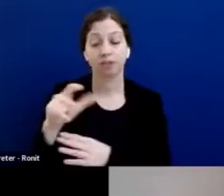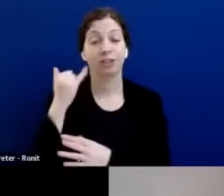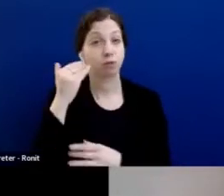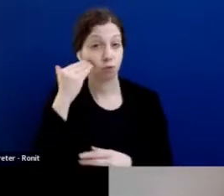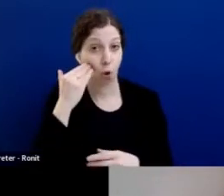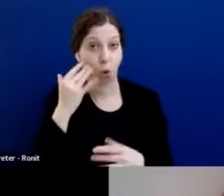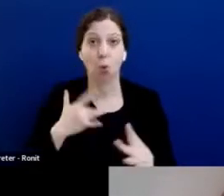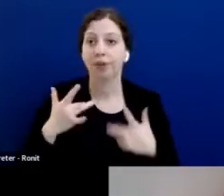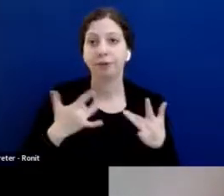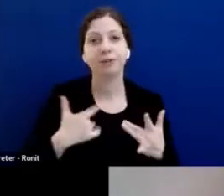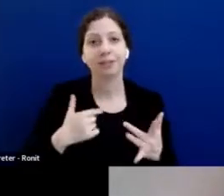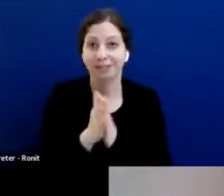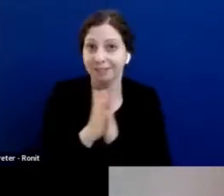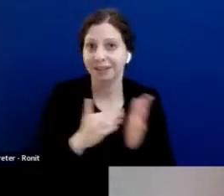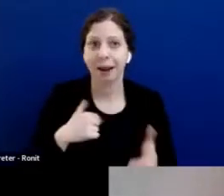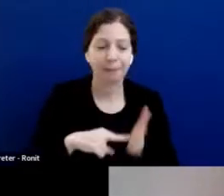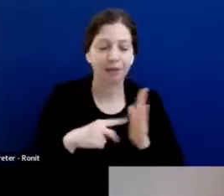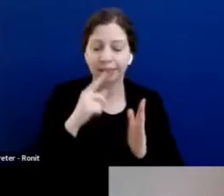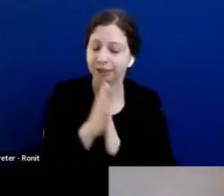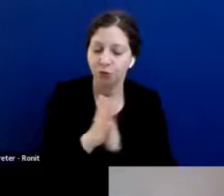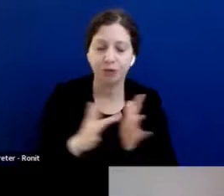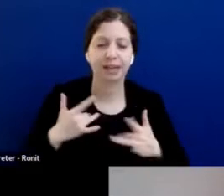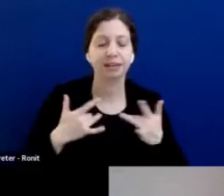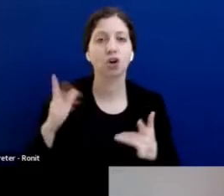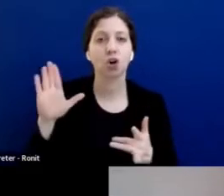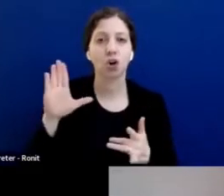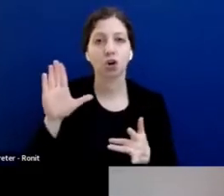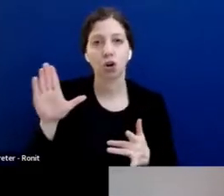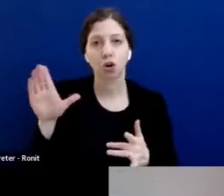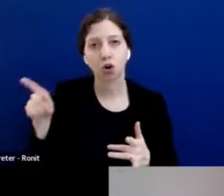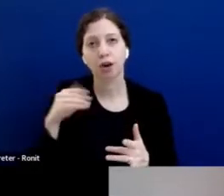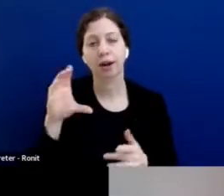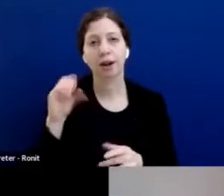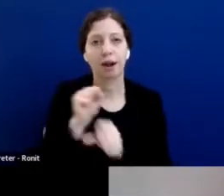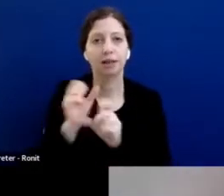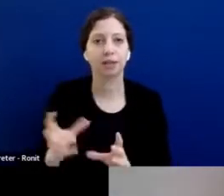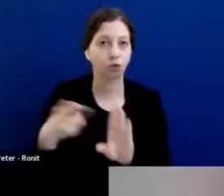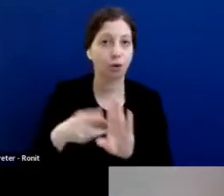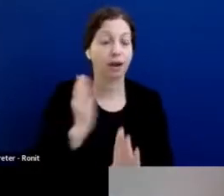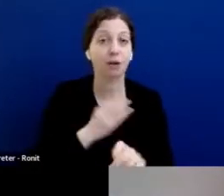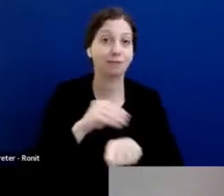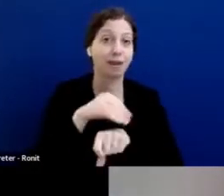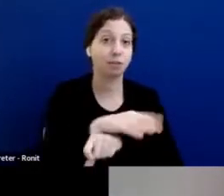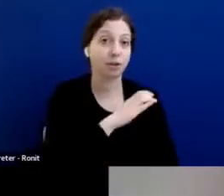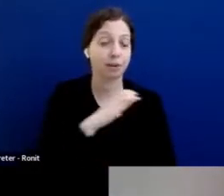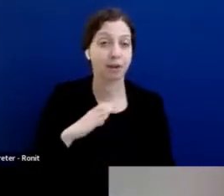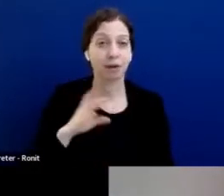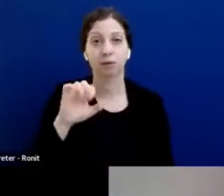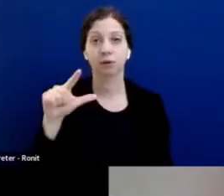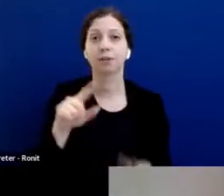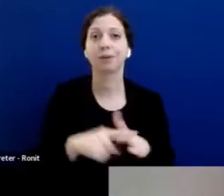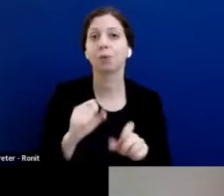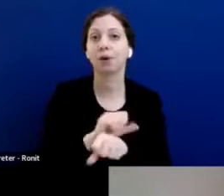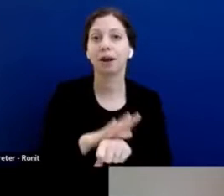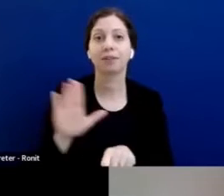do know that I mean enthusiastically, she and her colleague joined our advisory committee. And as Rachel began working on their